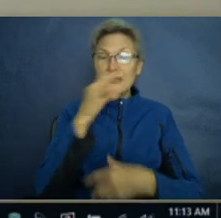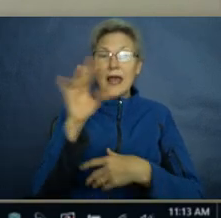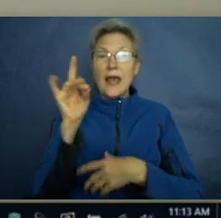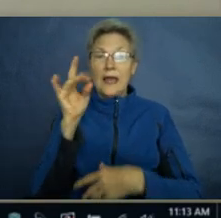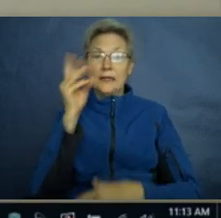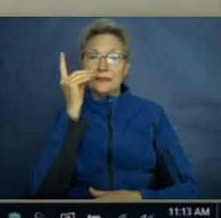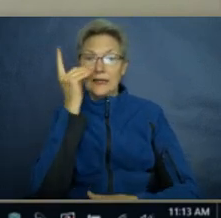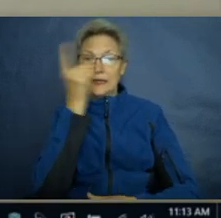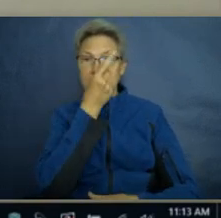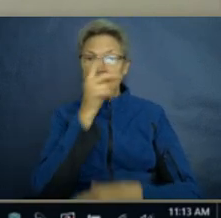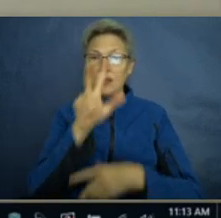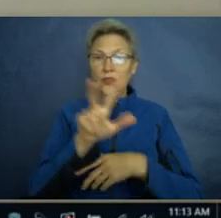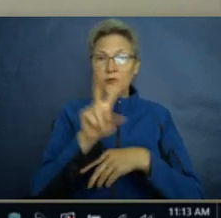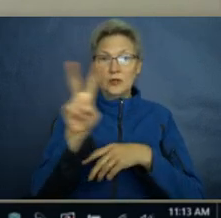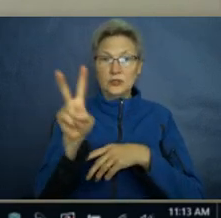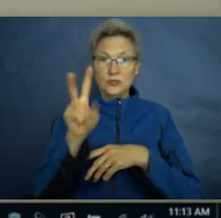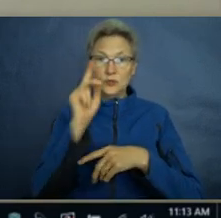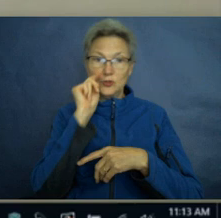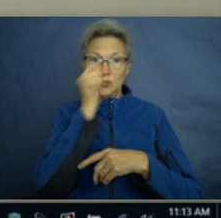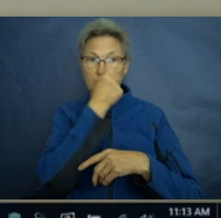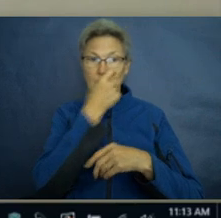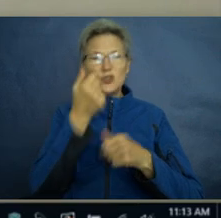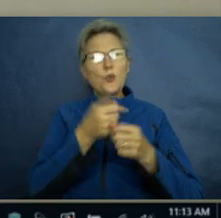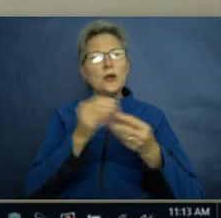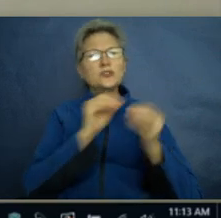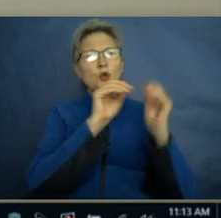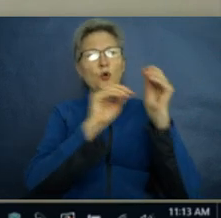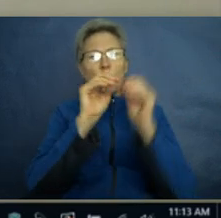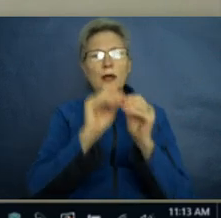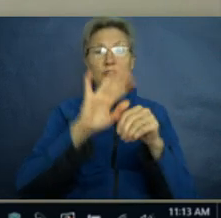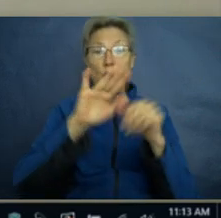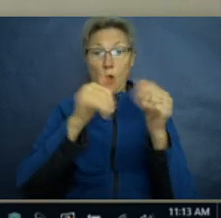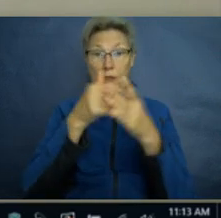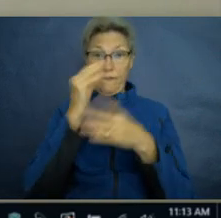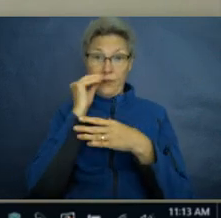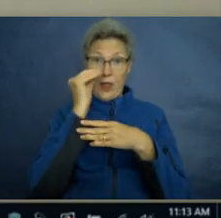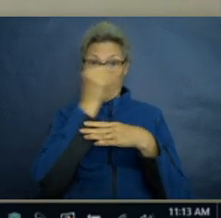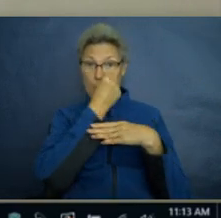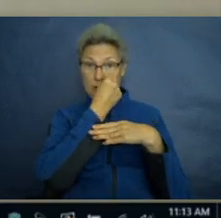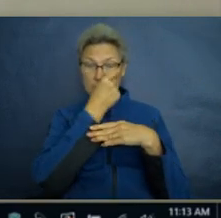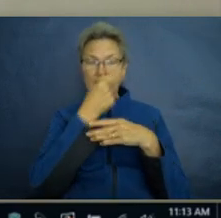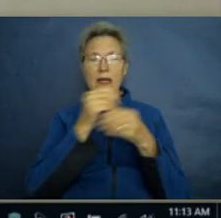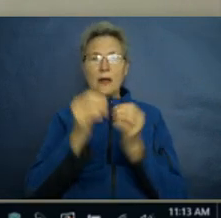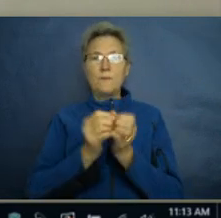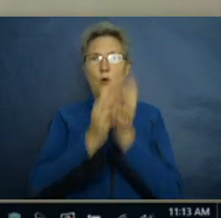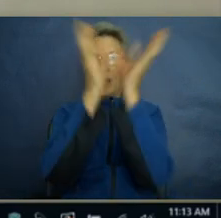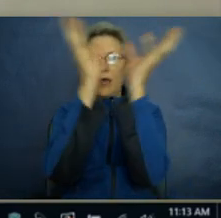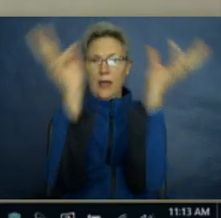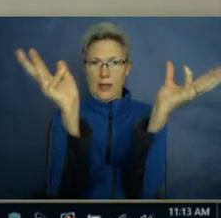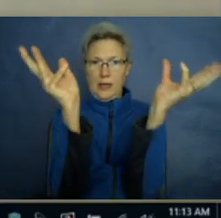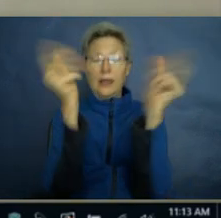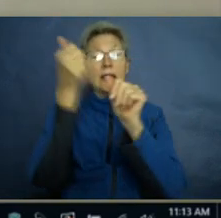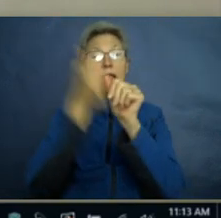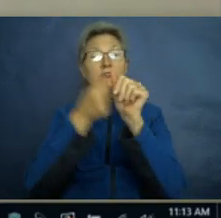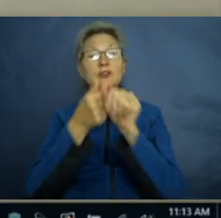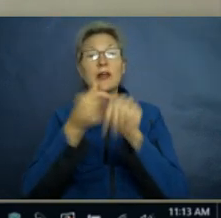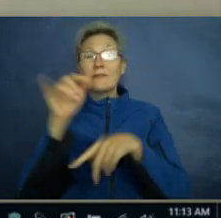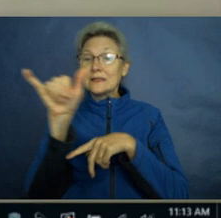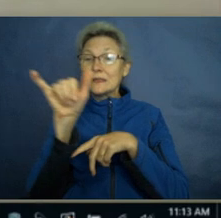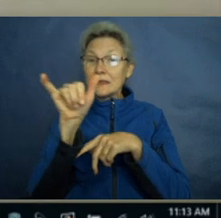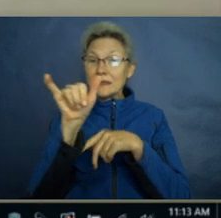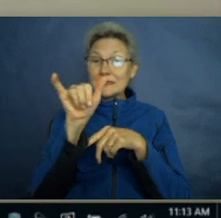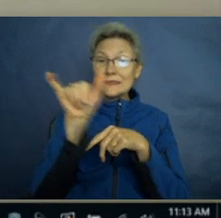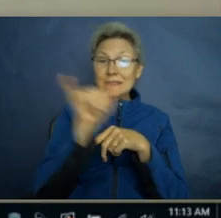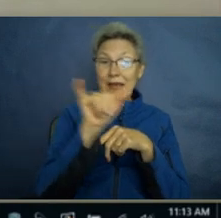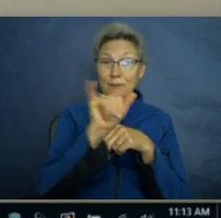of the flowers in bouquets. Each bouquet should have the same type of flower and the same number of flowers. What